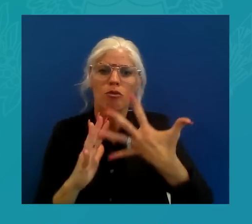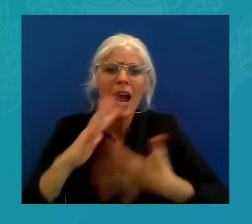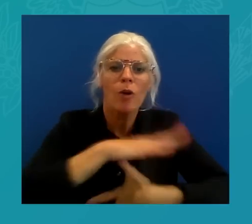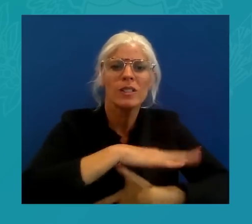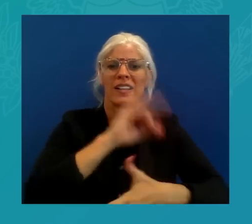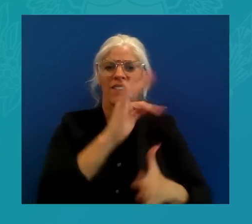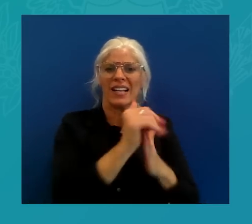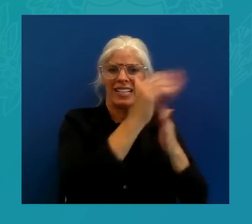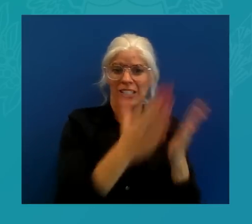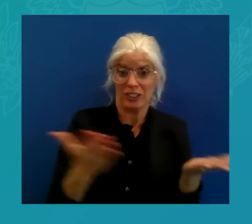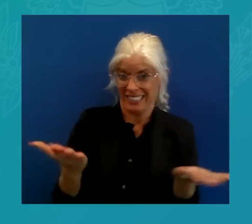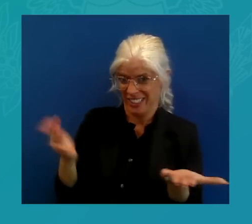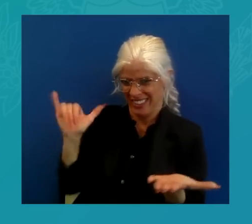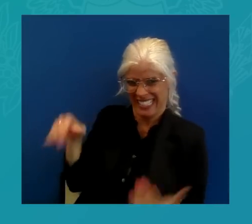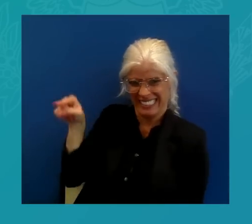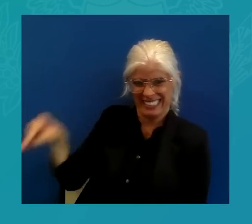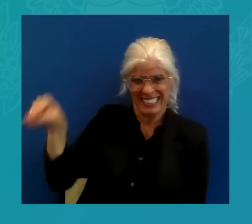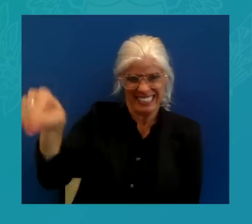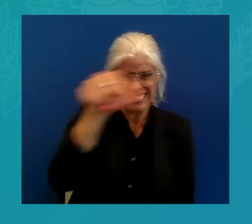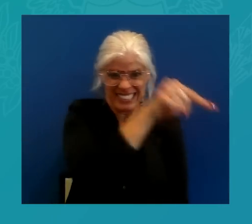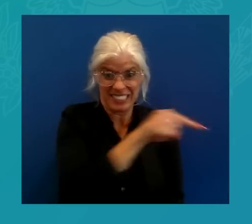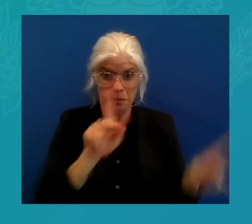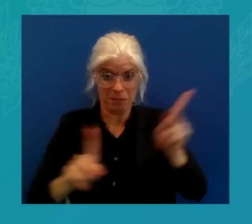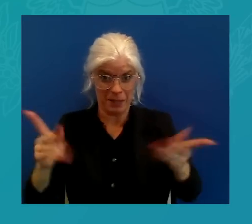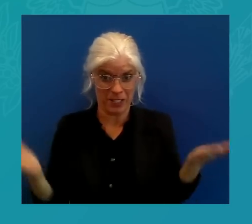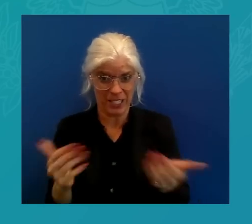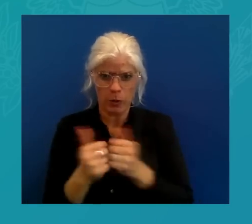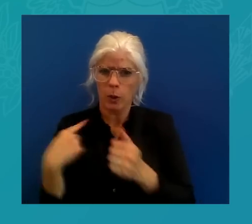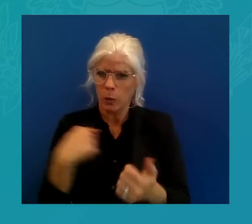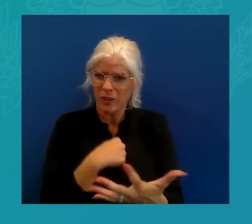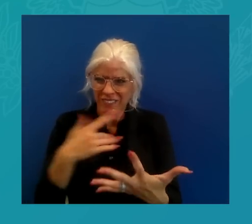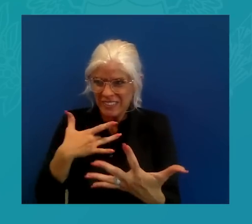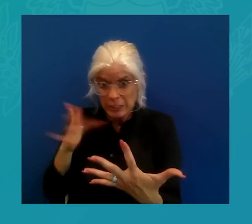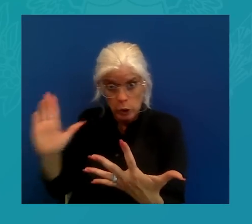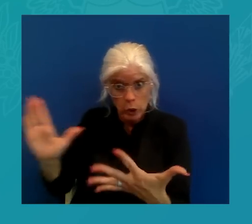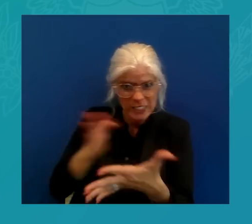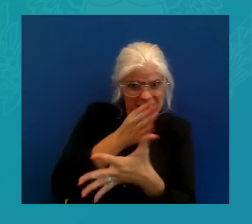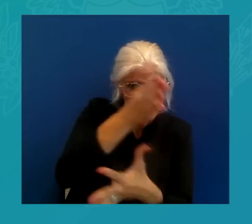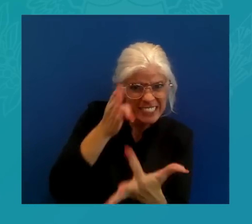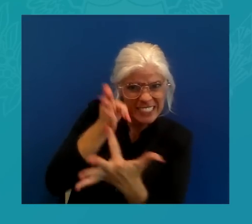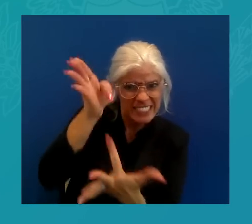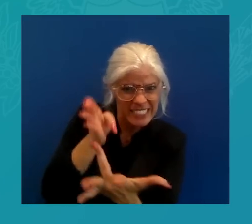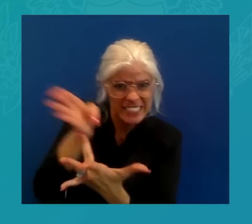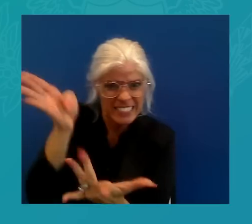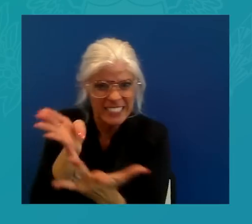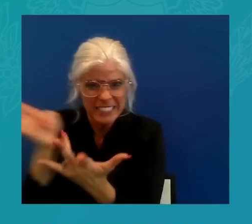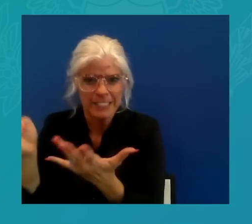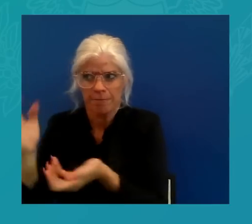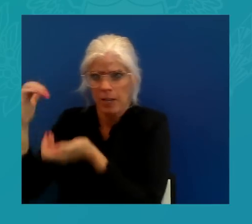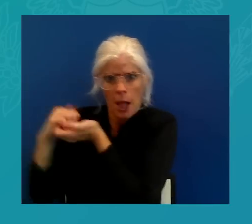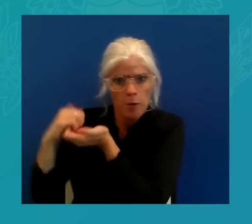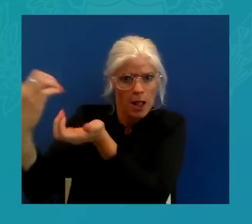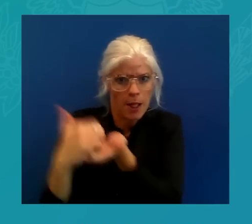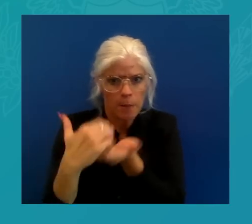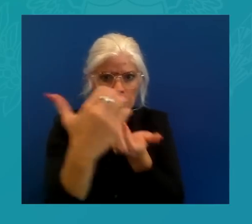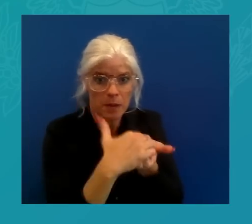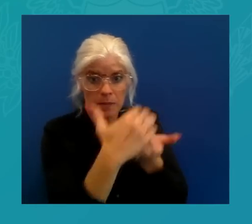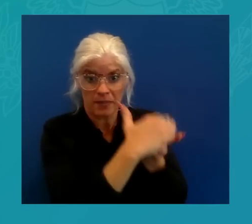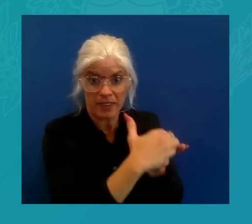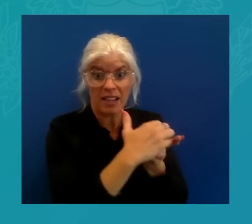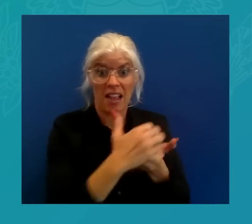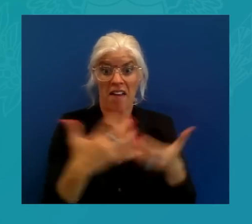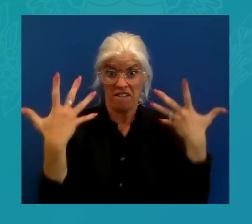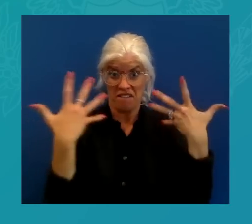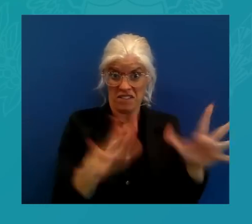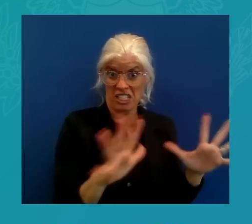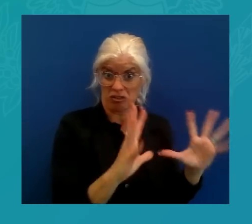table and identified specific areas of collaboration. I have then, after those conversations,